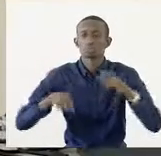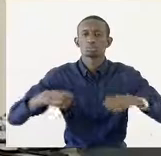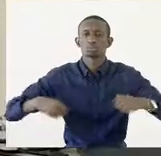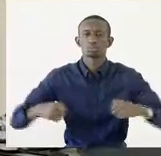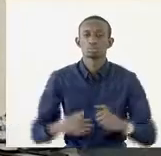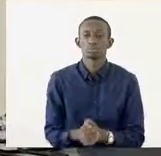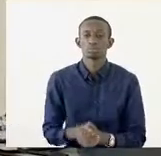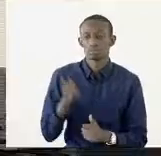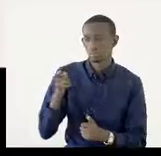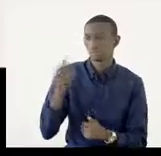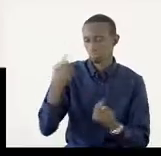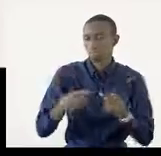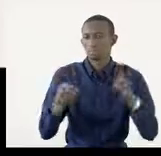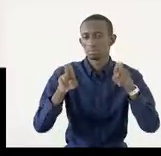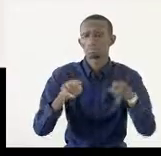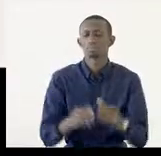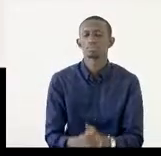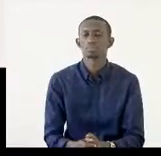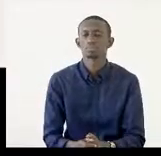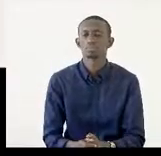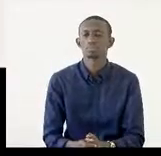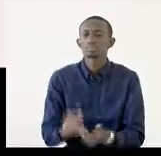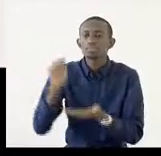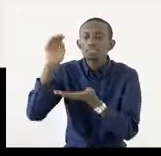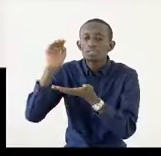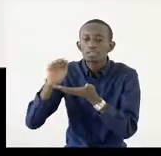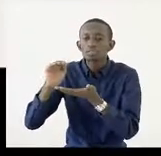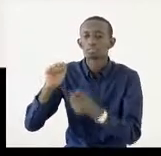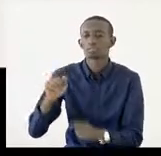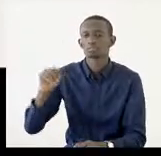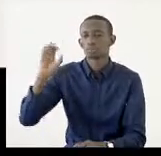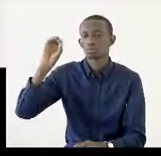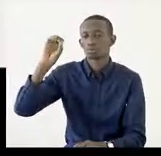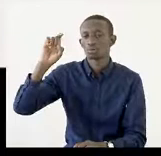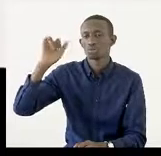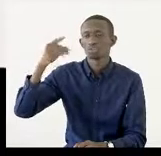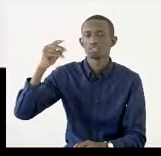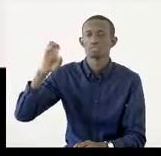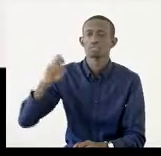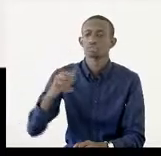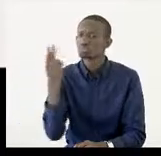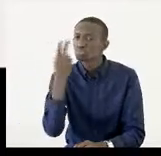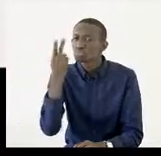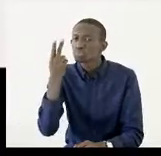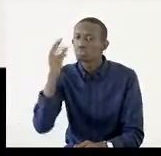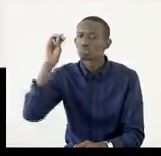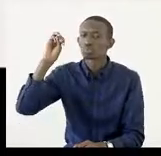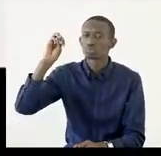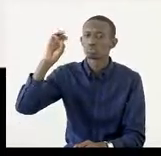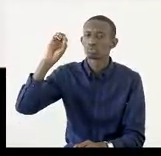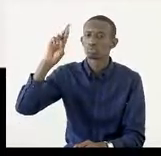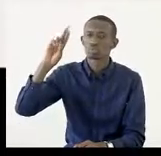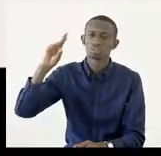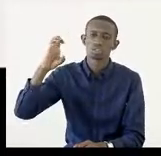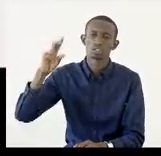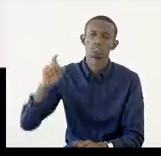is what happens. Reduction, oxidation. So two molecules, one